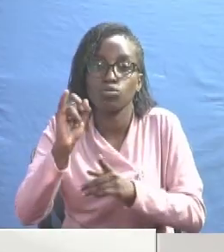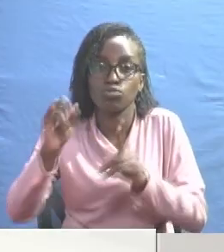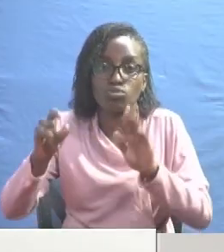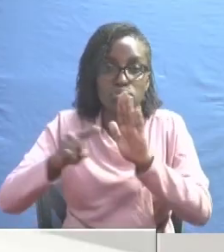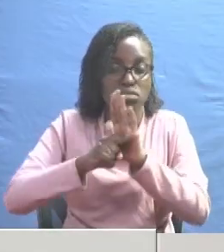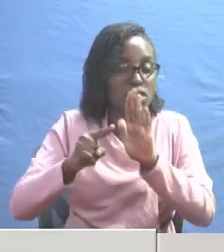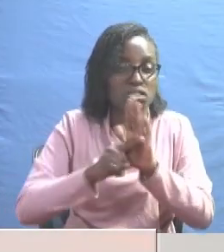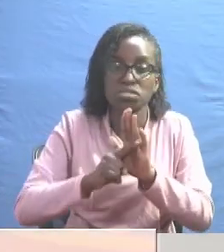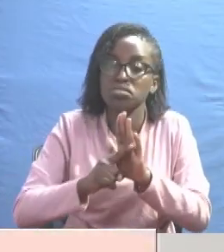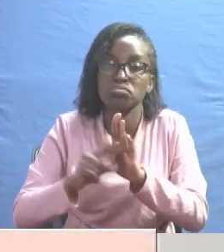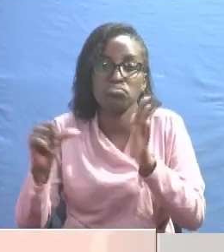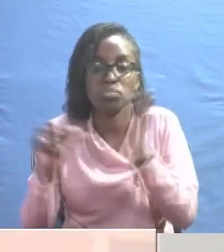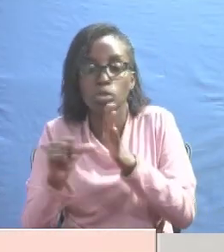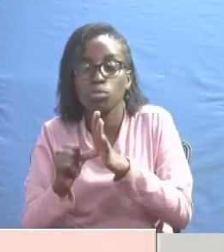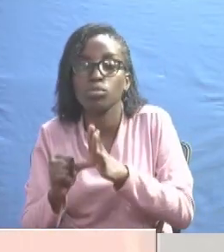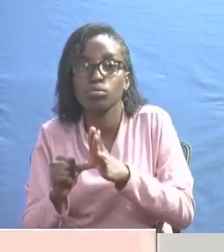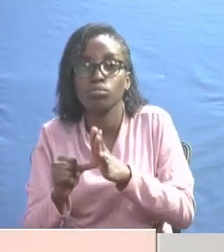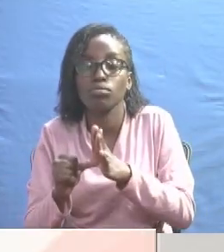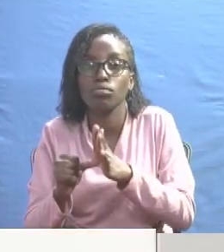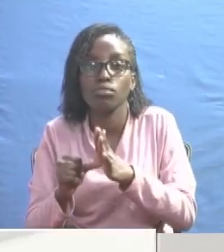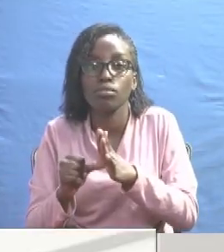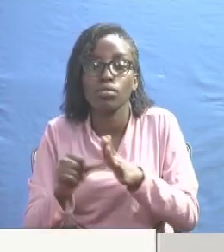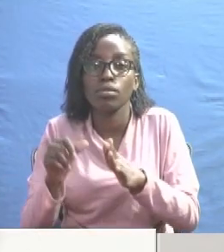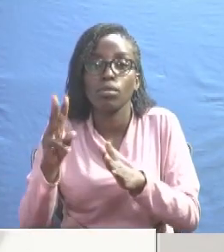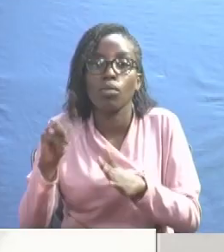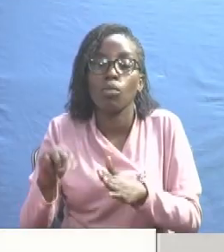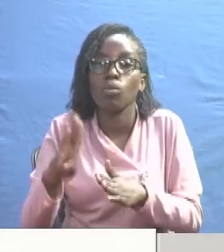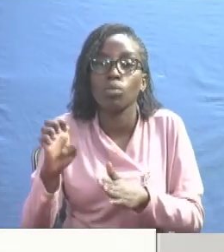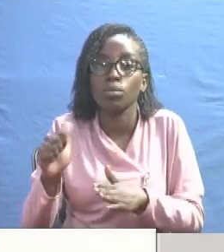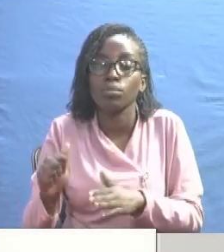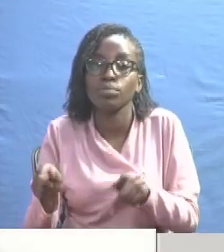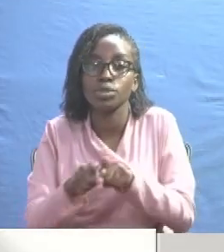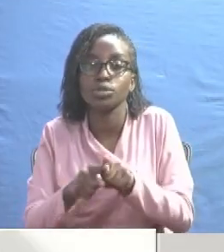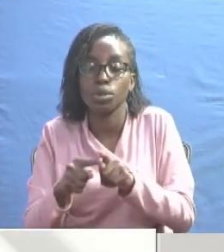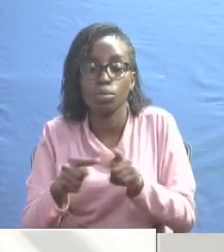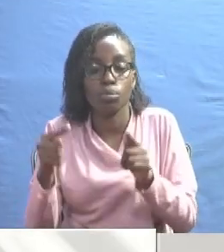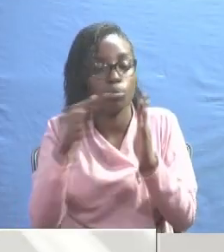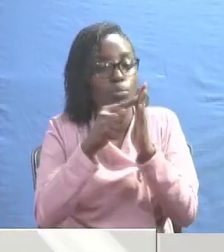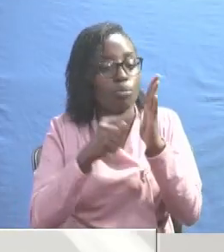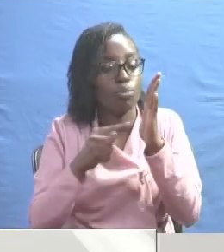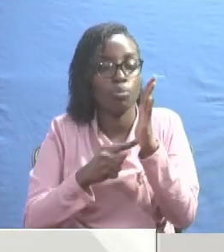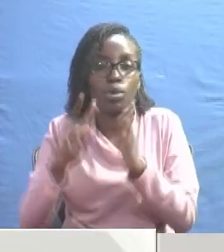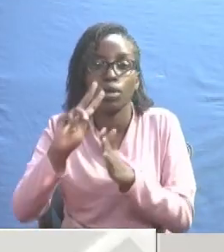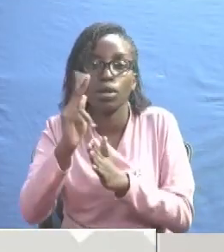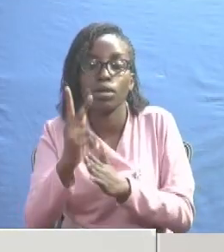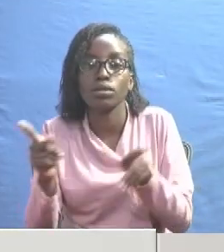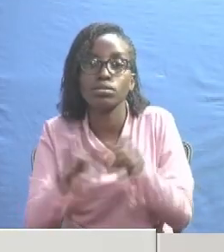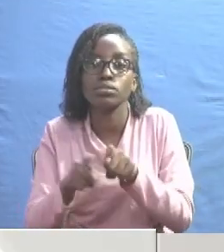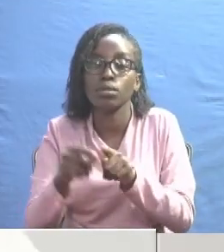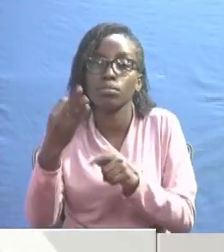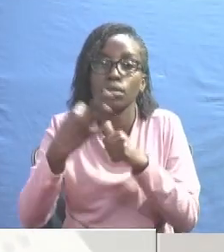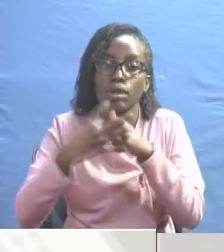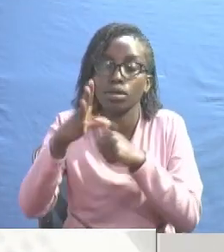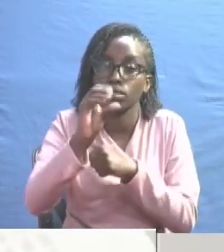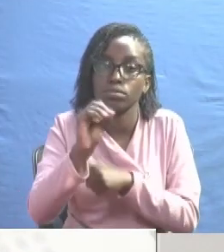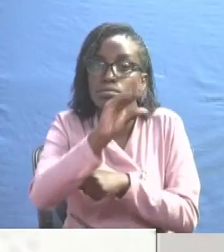farmers. Speaking at KARLO Center in Mwea, Kigerger highlighted that Kenya is importing 80% of rice consumed in the country